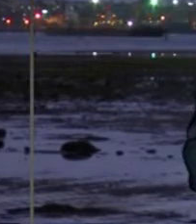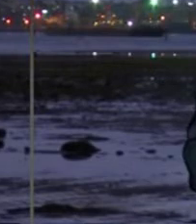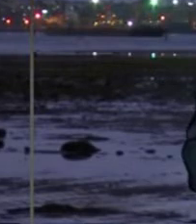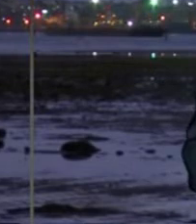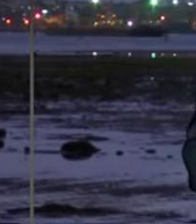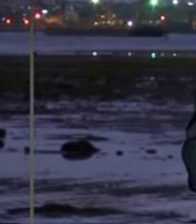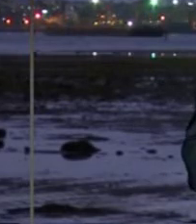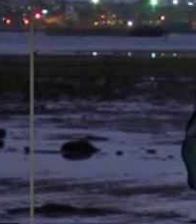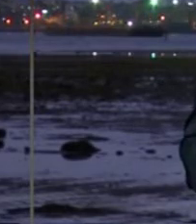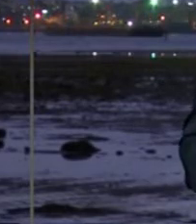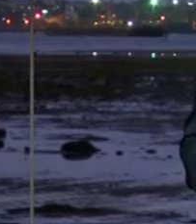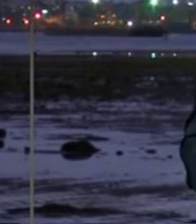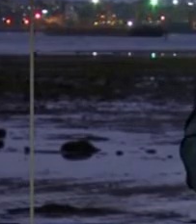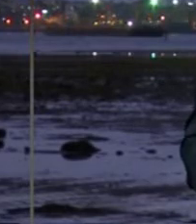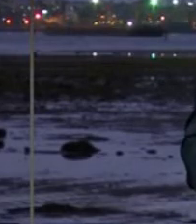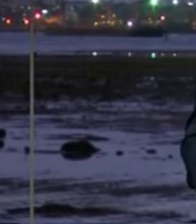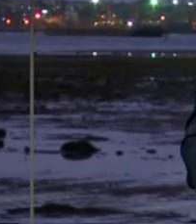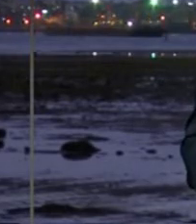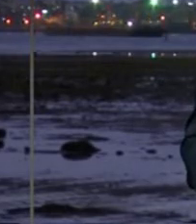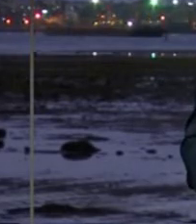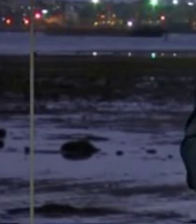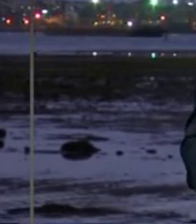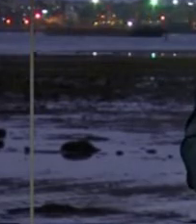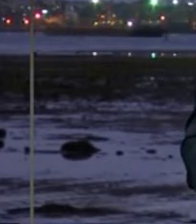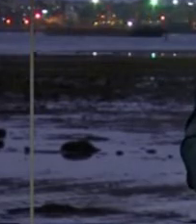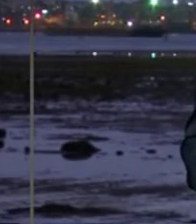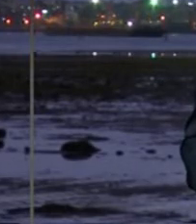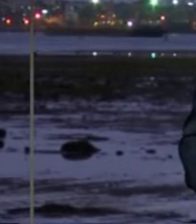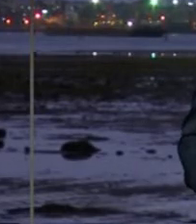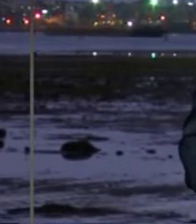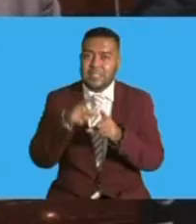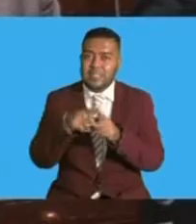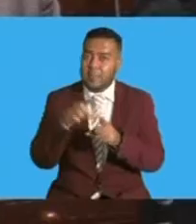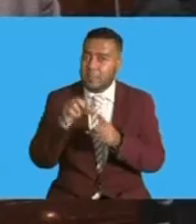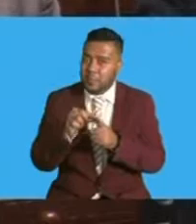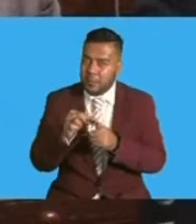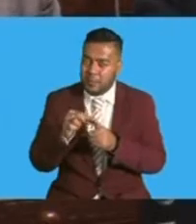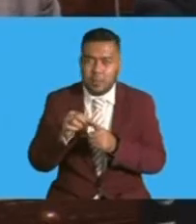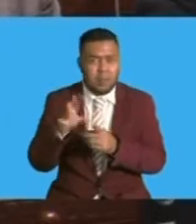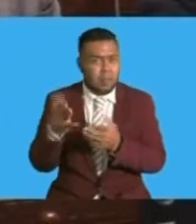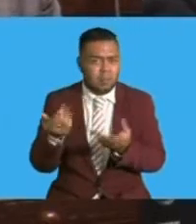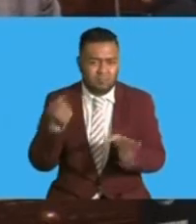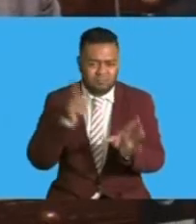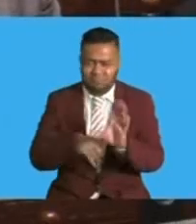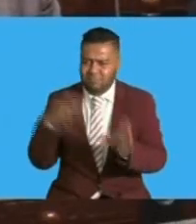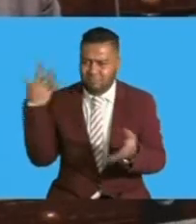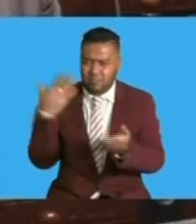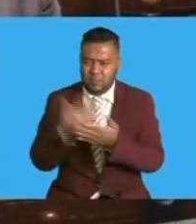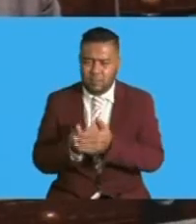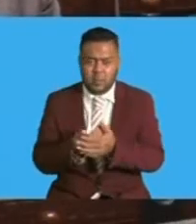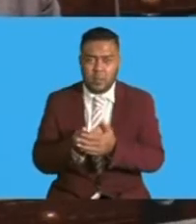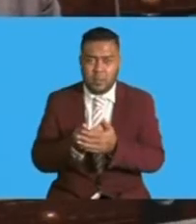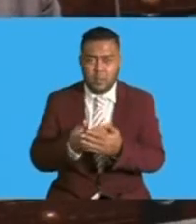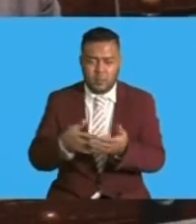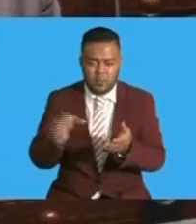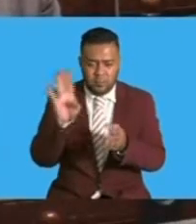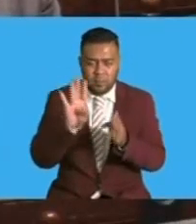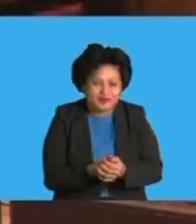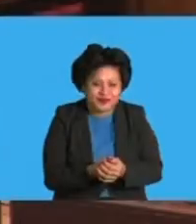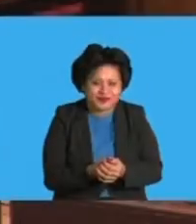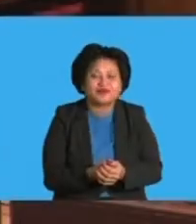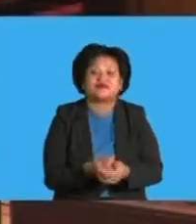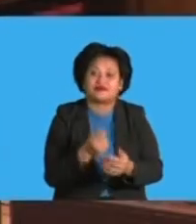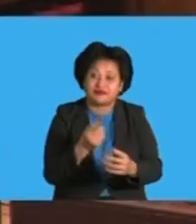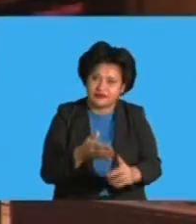receiving selective treatment at the Fiji Revenue and Customs Service. Syed Kayum stresses the FRCS is an independent body